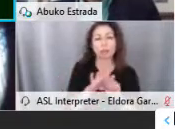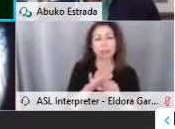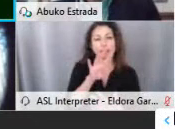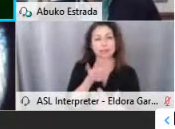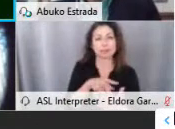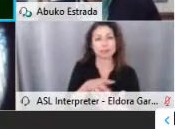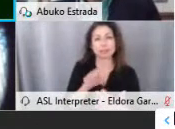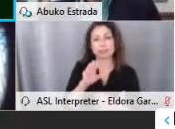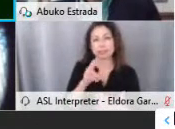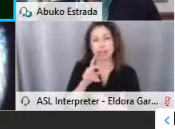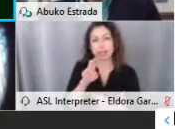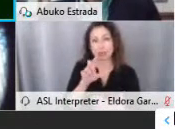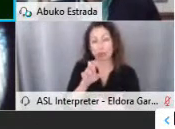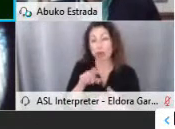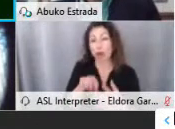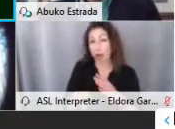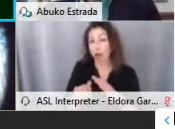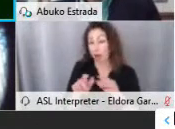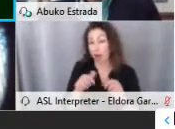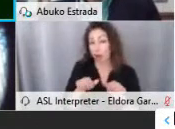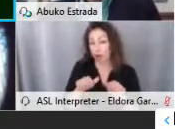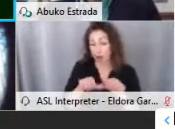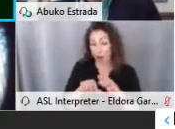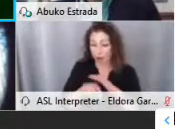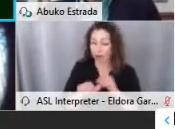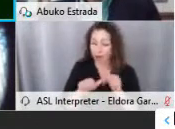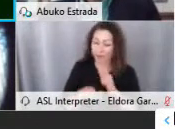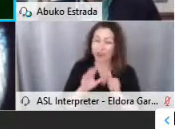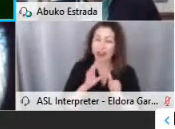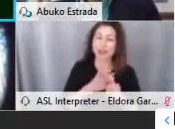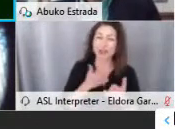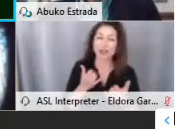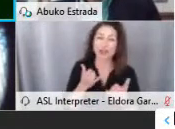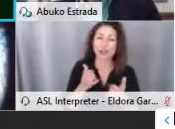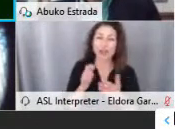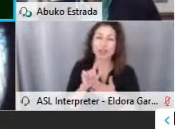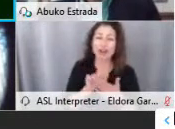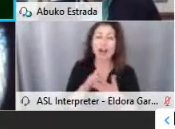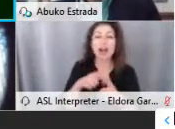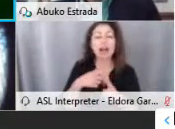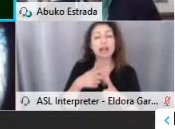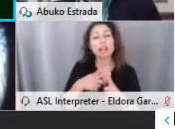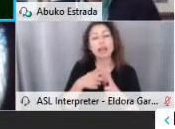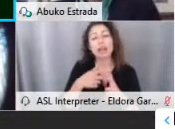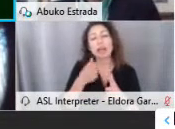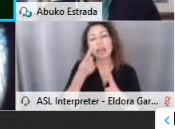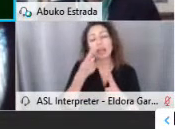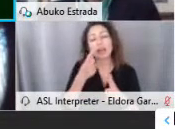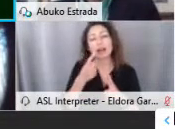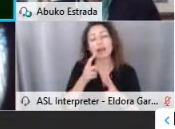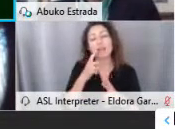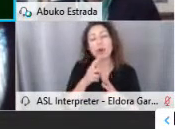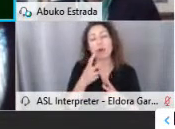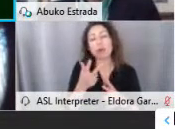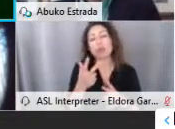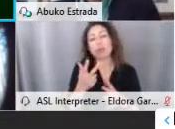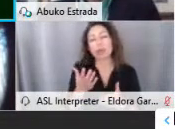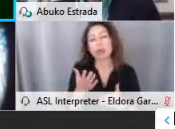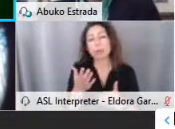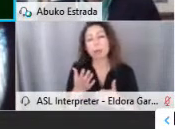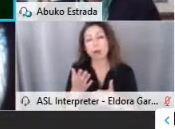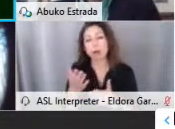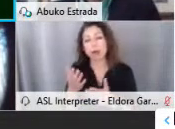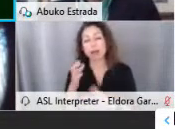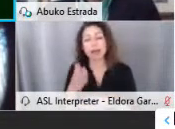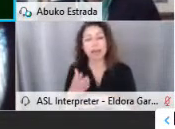schedule under current law, and then the schedule for three proposals: